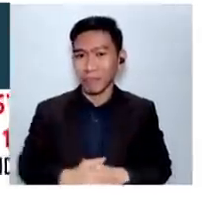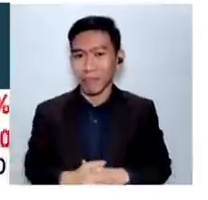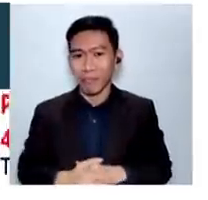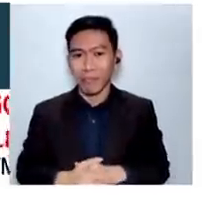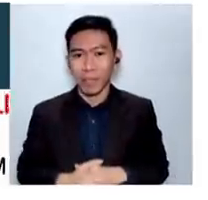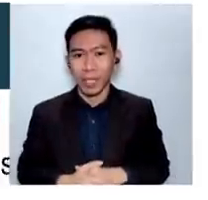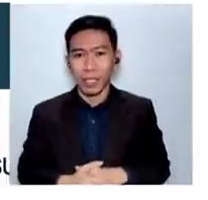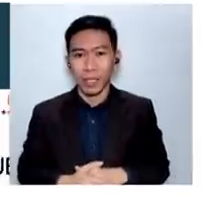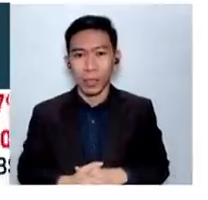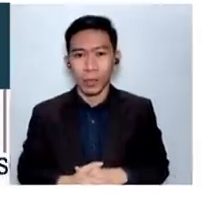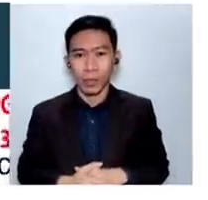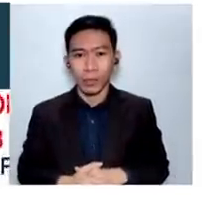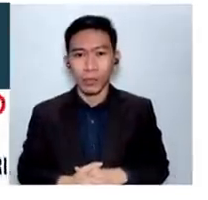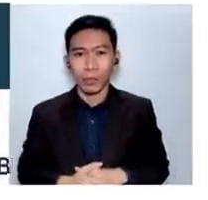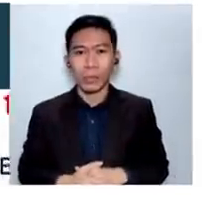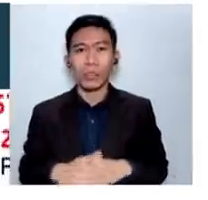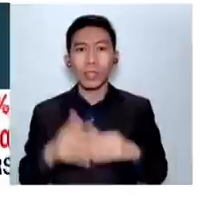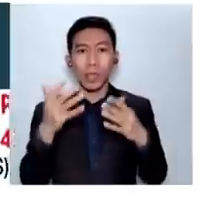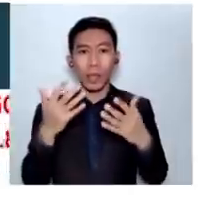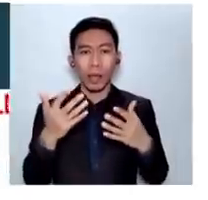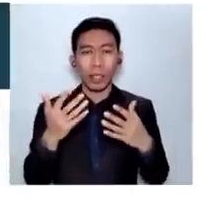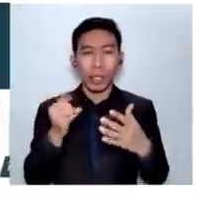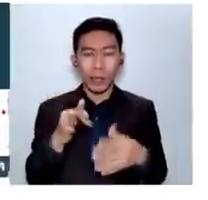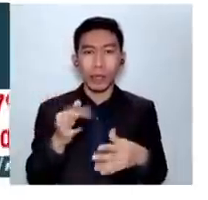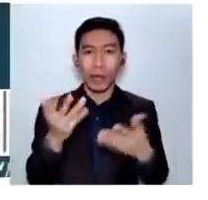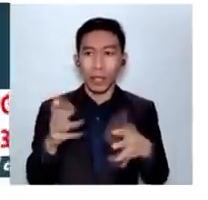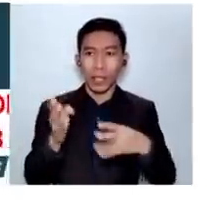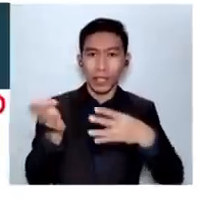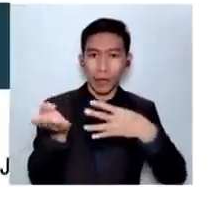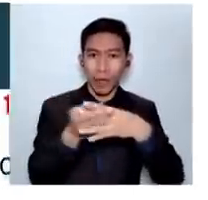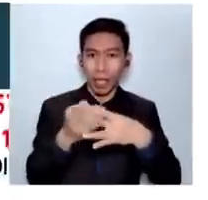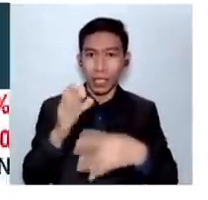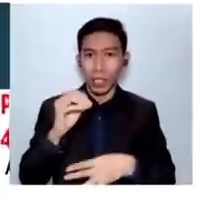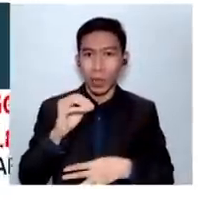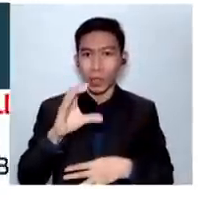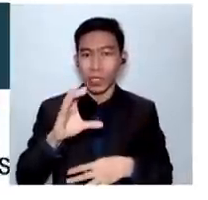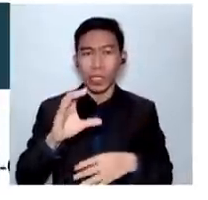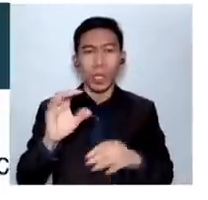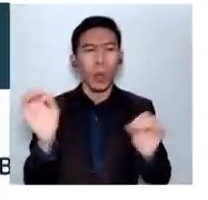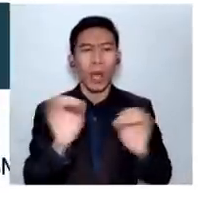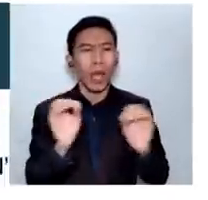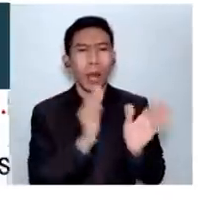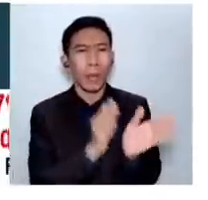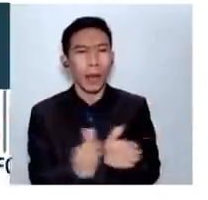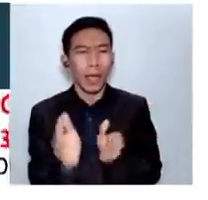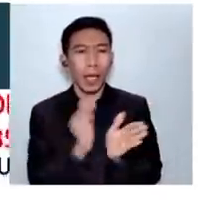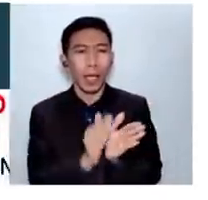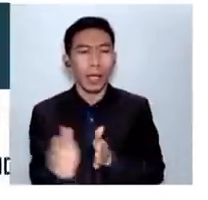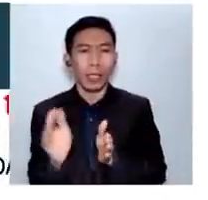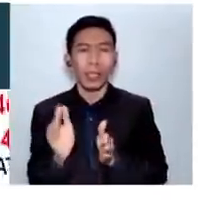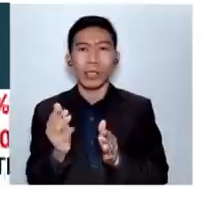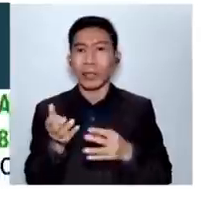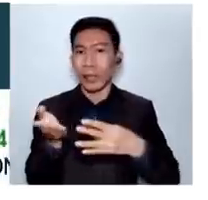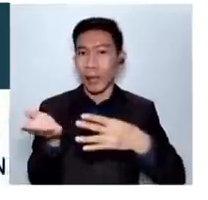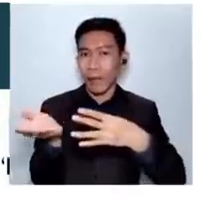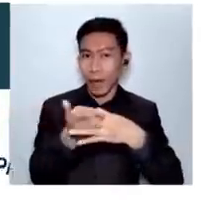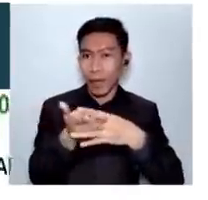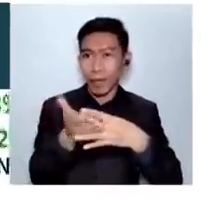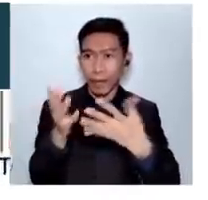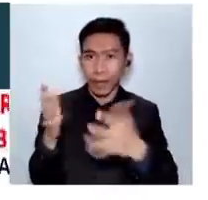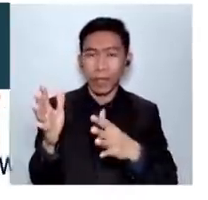No, when we filed this, there's no other plan. At the time when we filed this, there was no other plan.